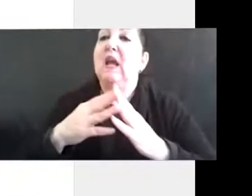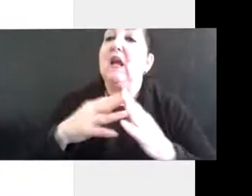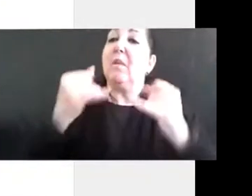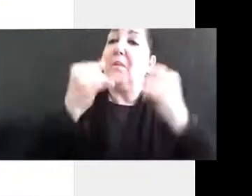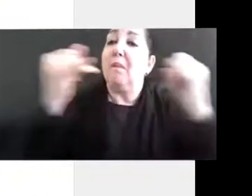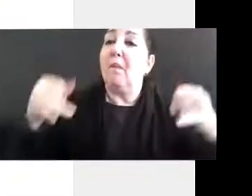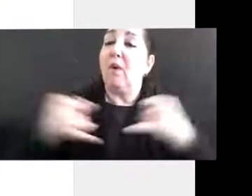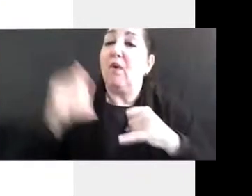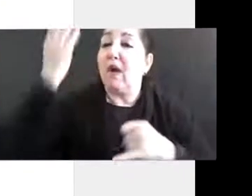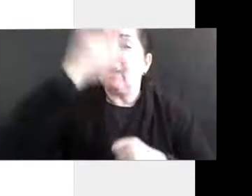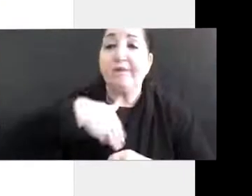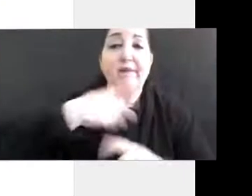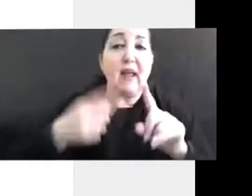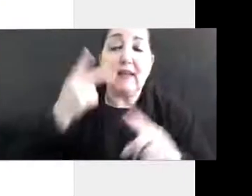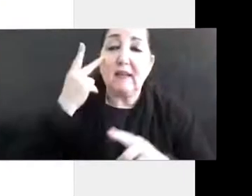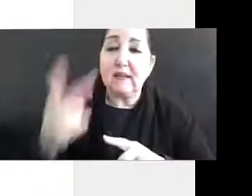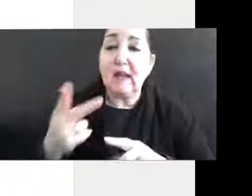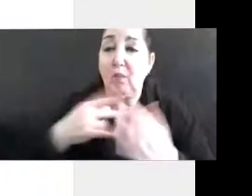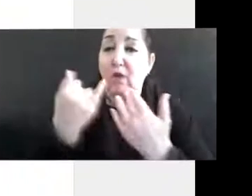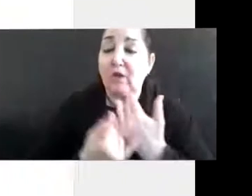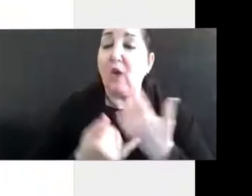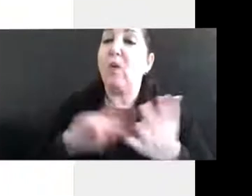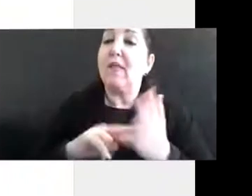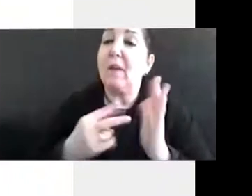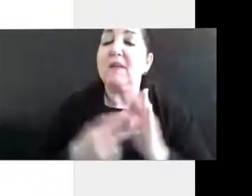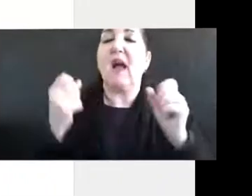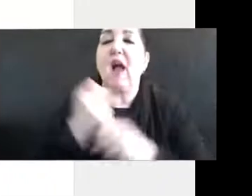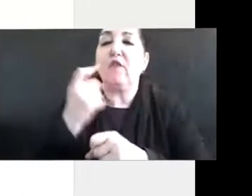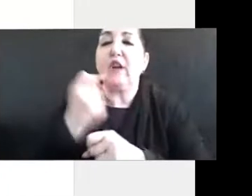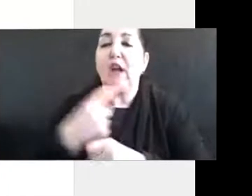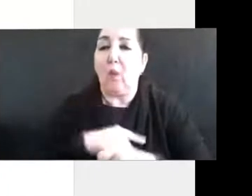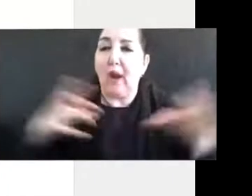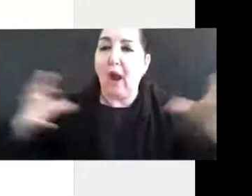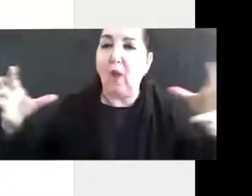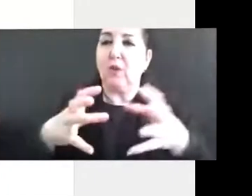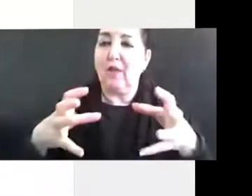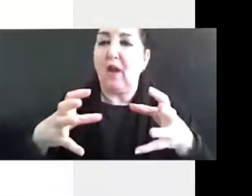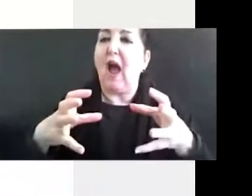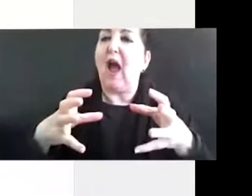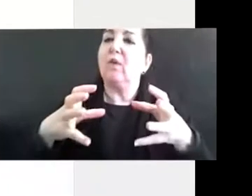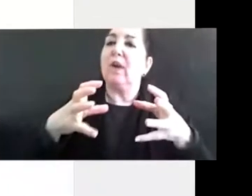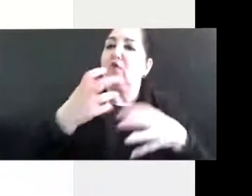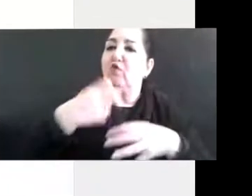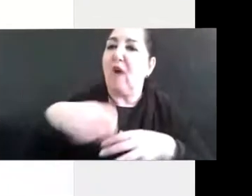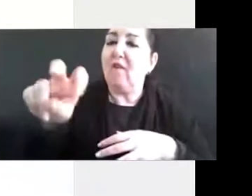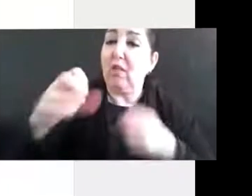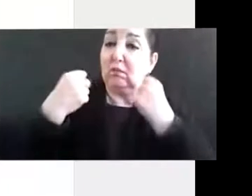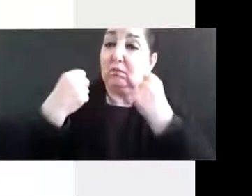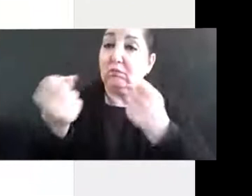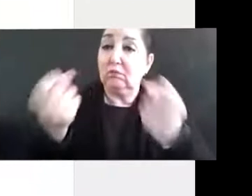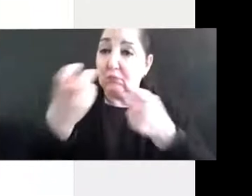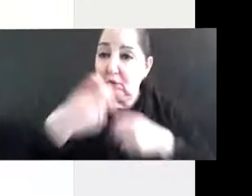Invisible Borders project. And basically what we do is that every year we come together, we make road trips, we travel across